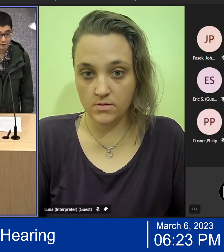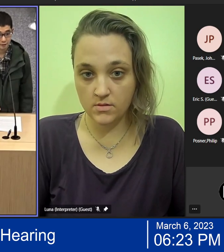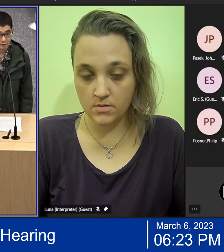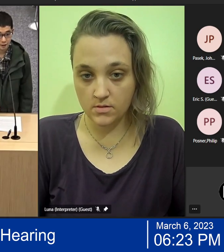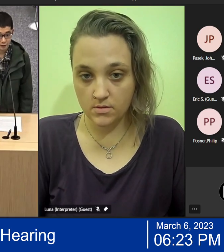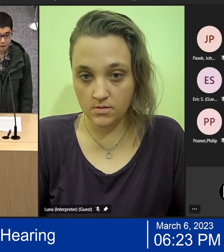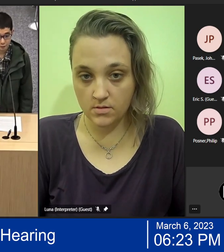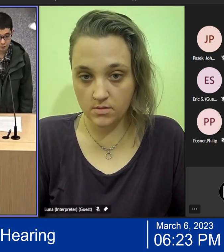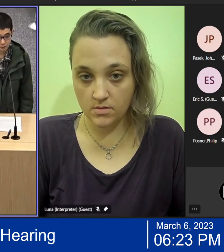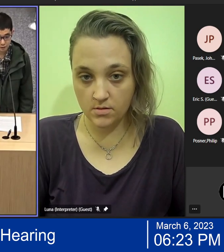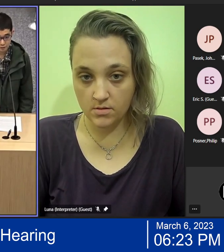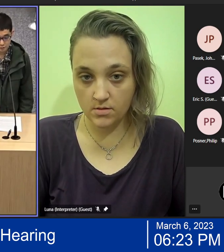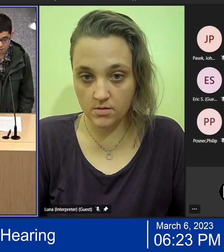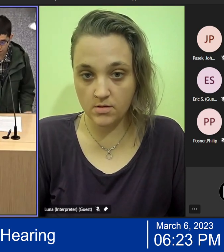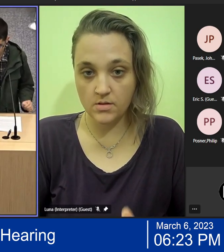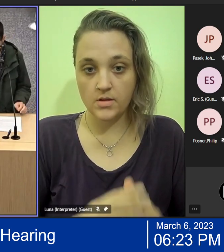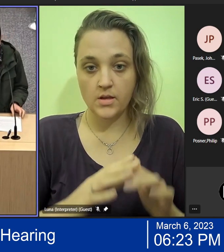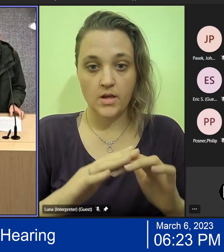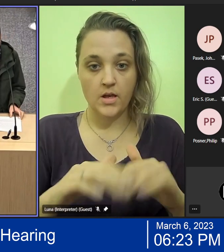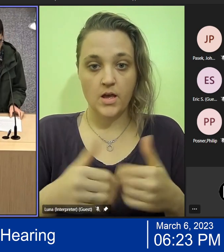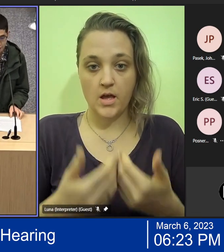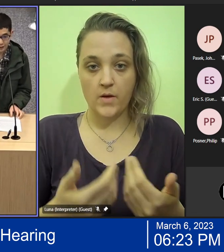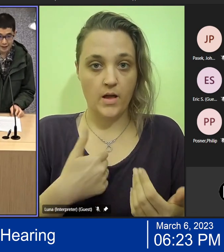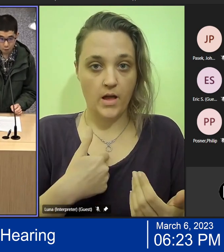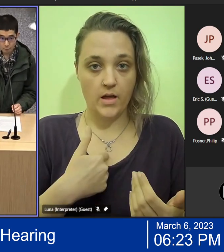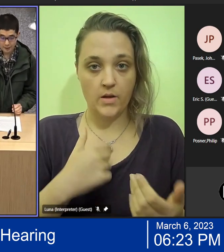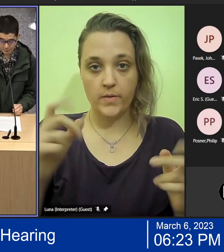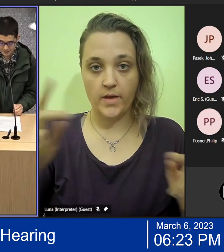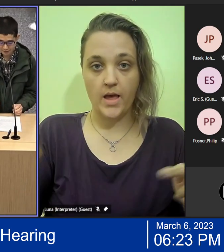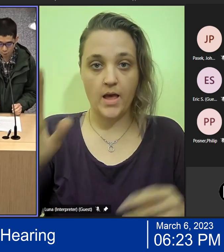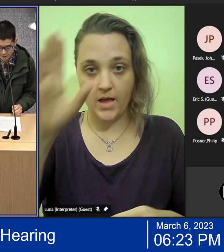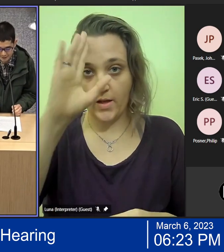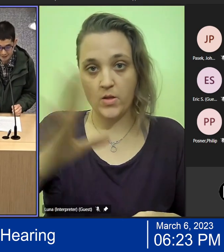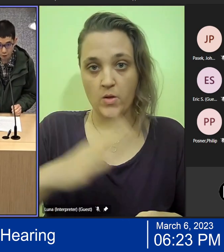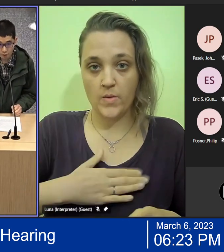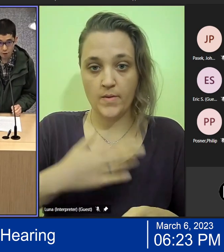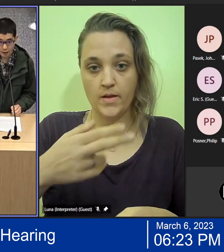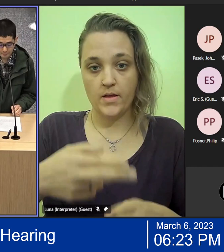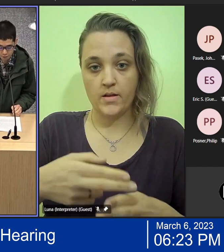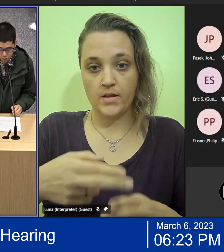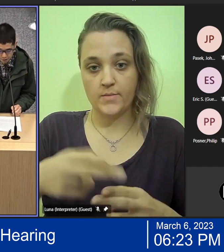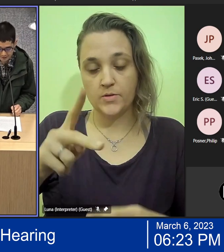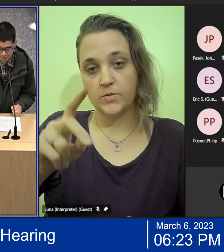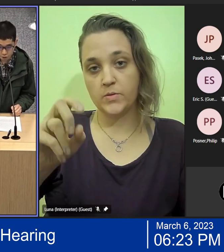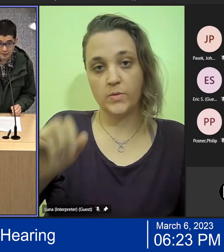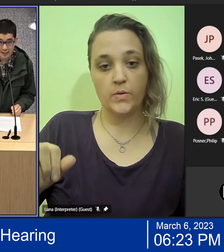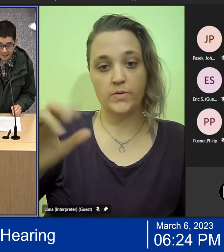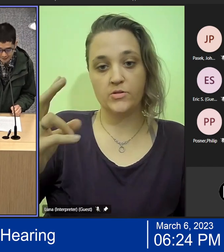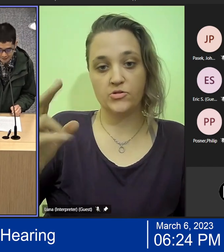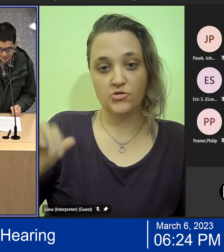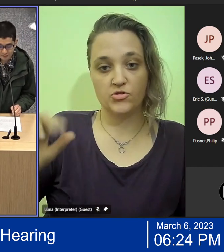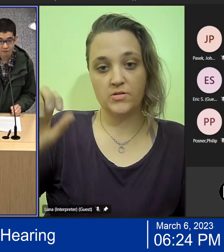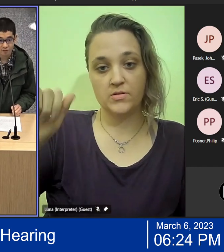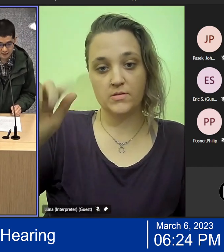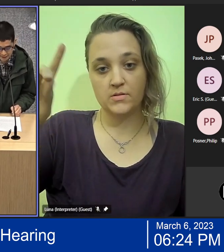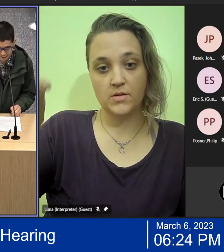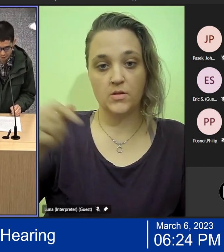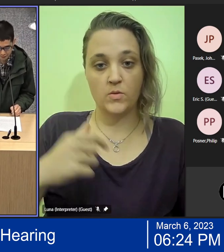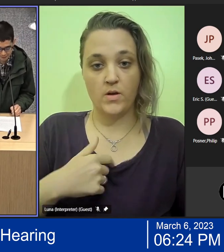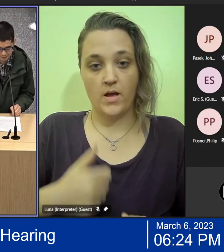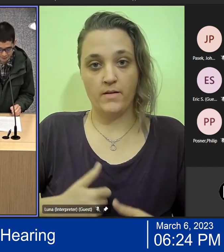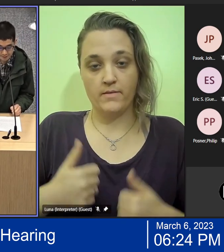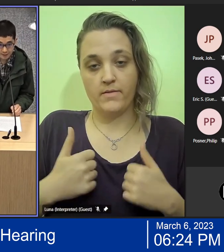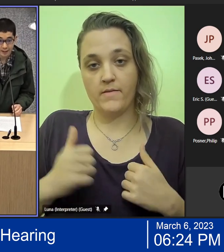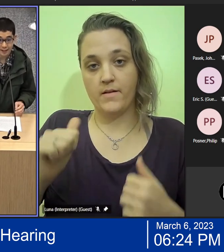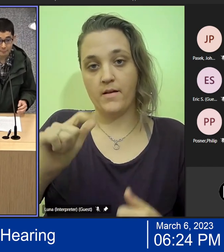I'm not accustomed to it. Anyway, how can I, okay. Hello, my name is Koichi Sato. I'm